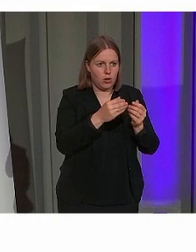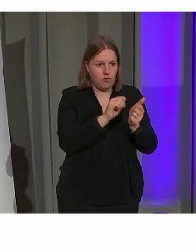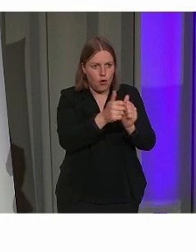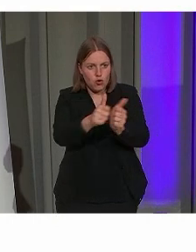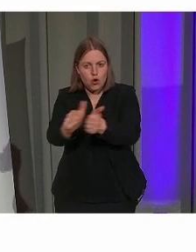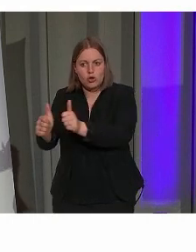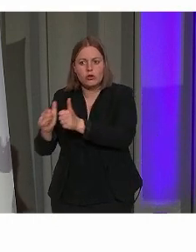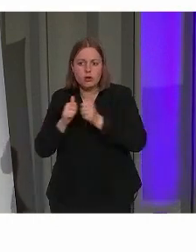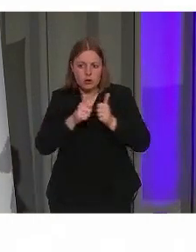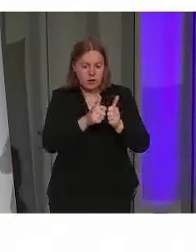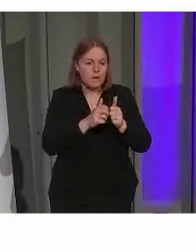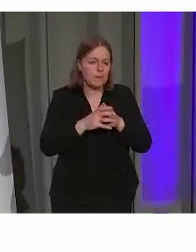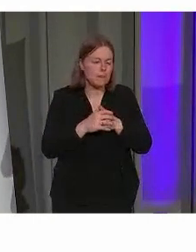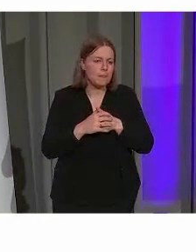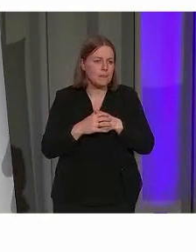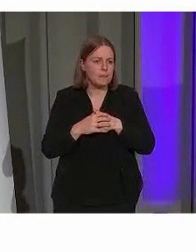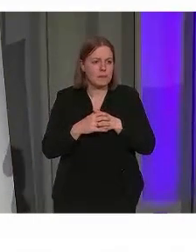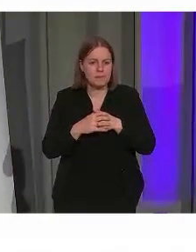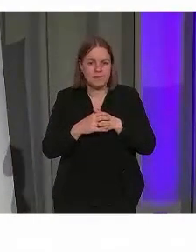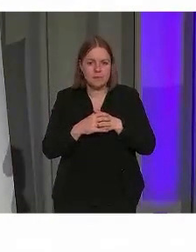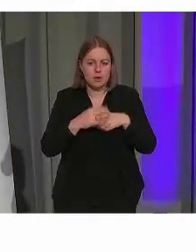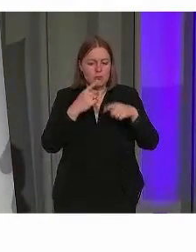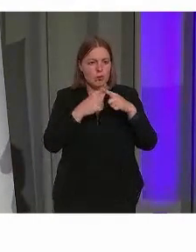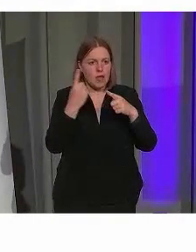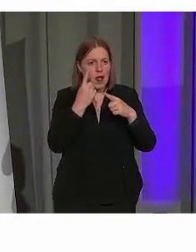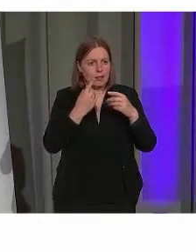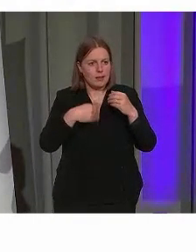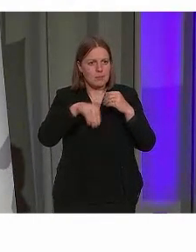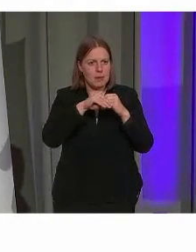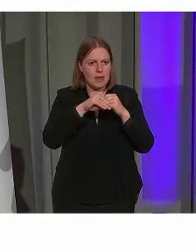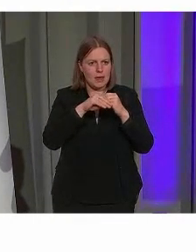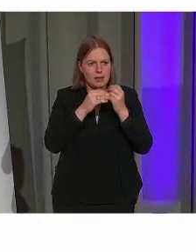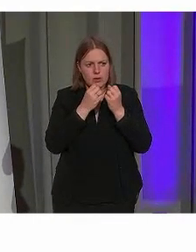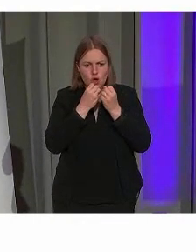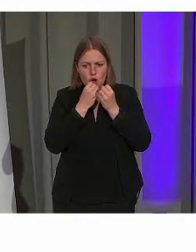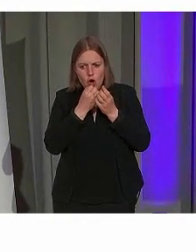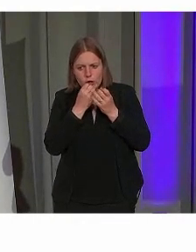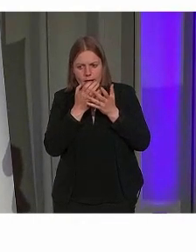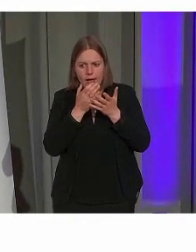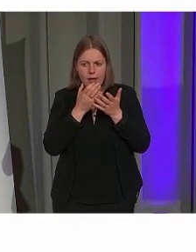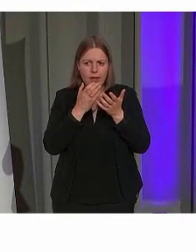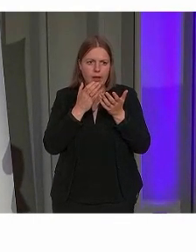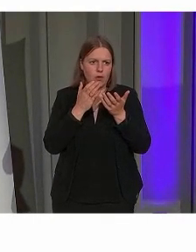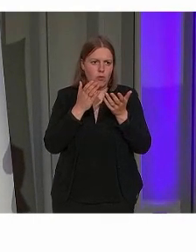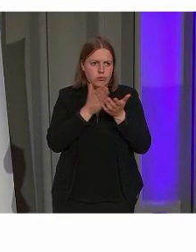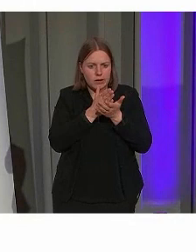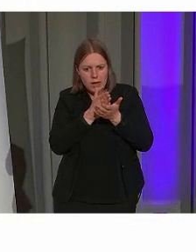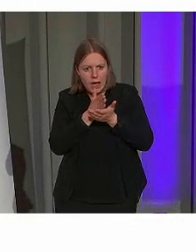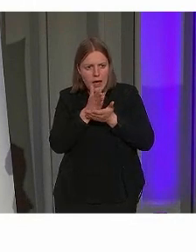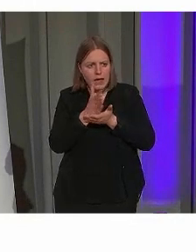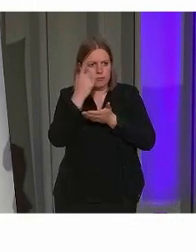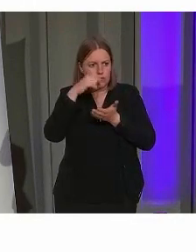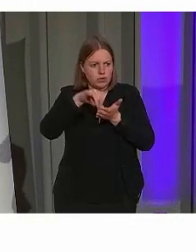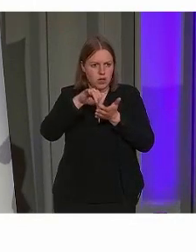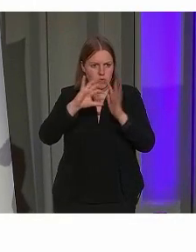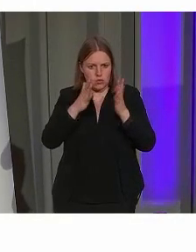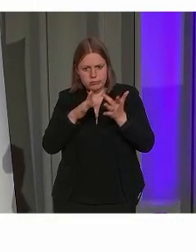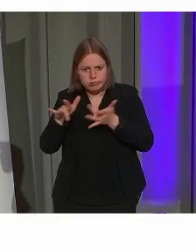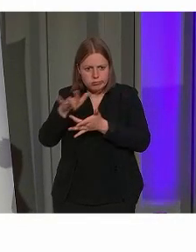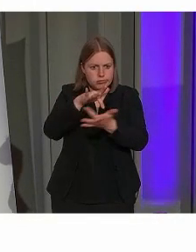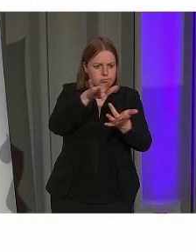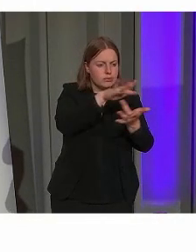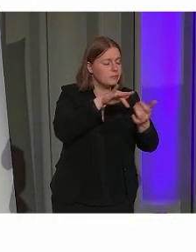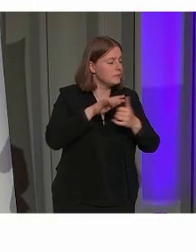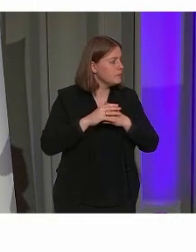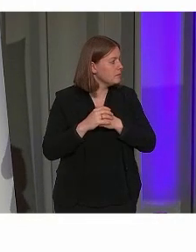a situation map in the city with